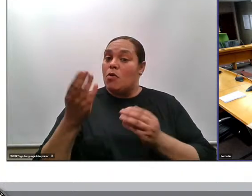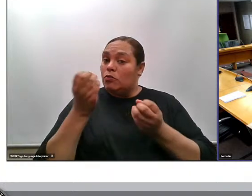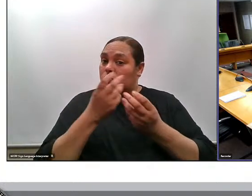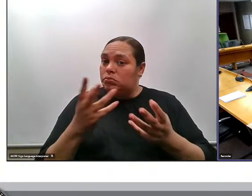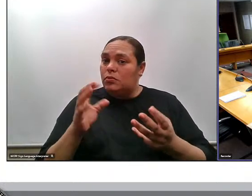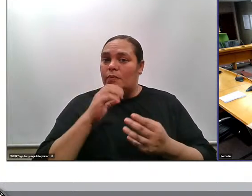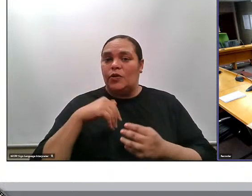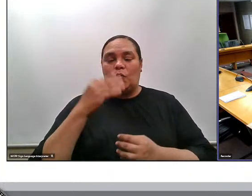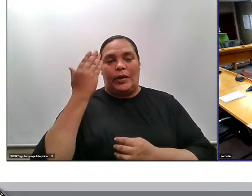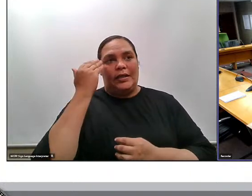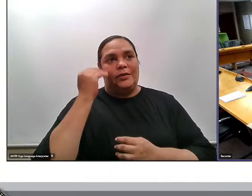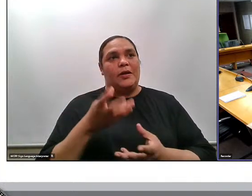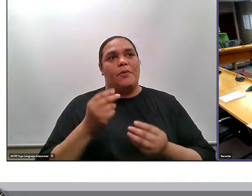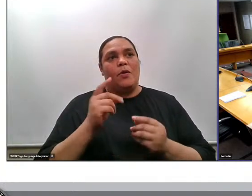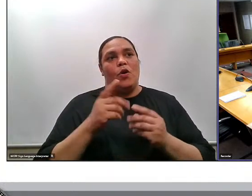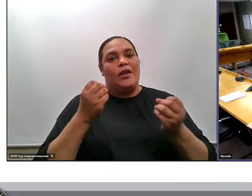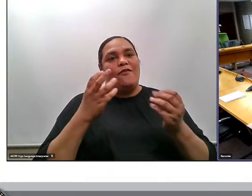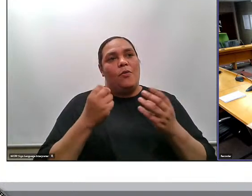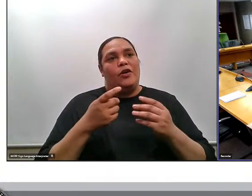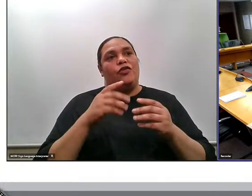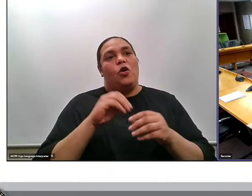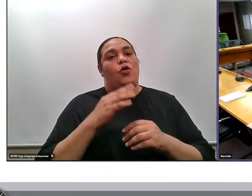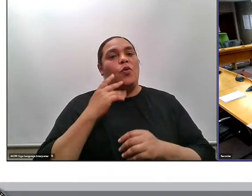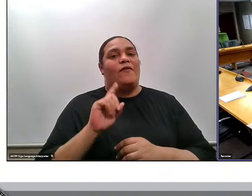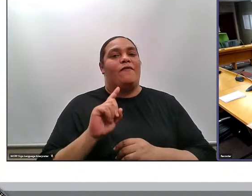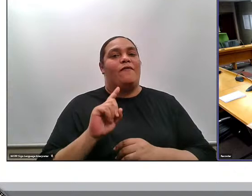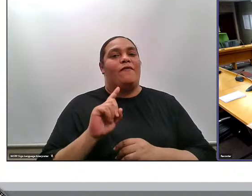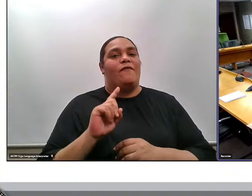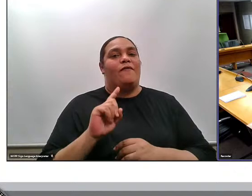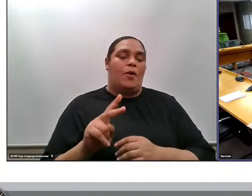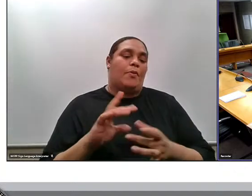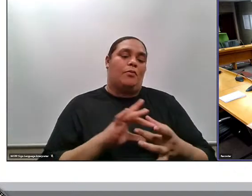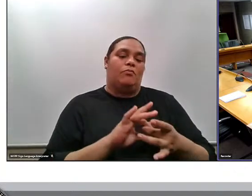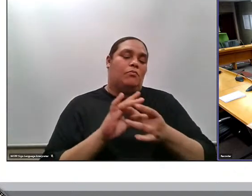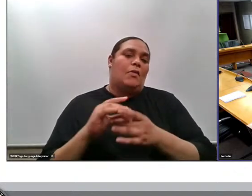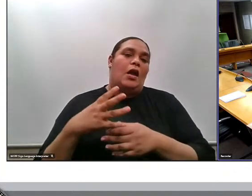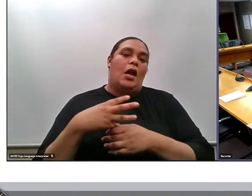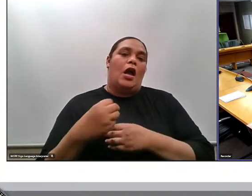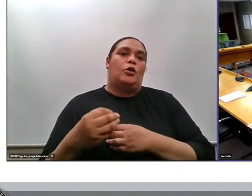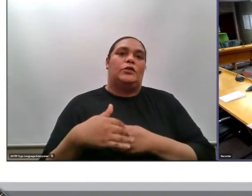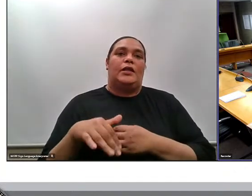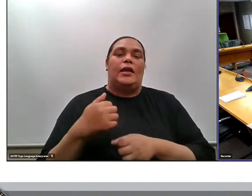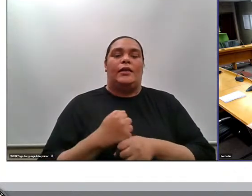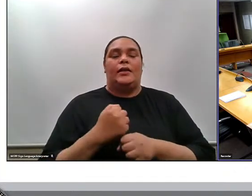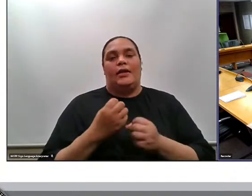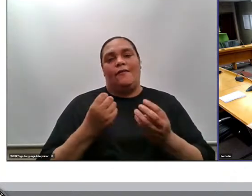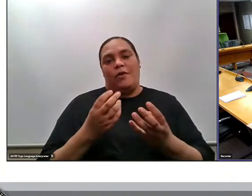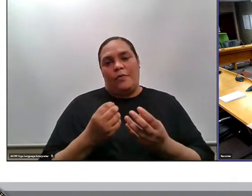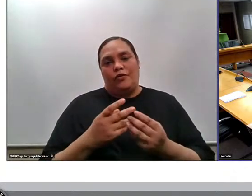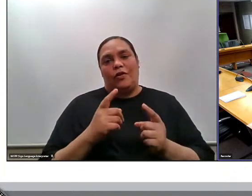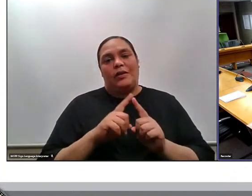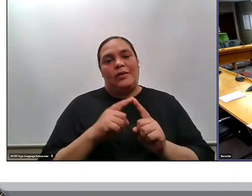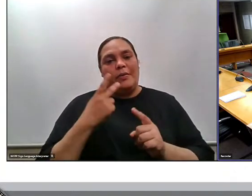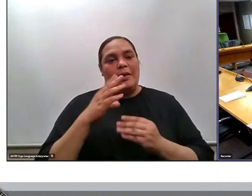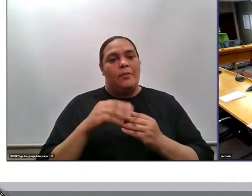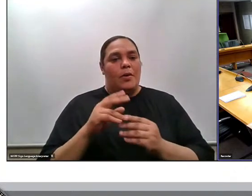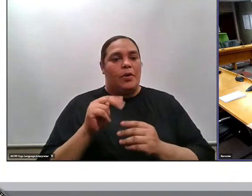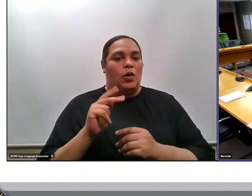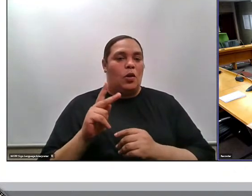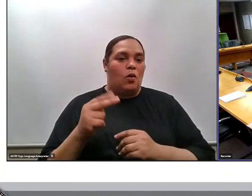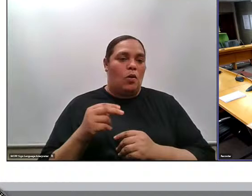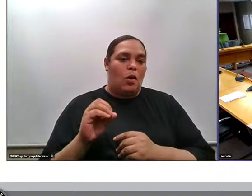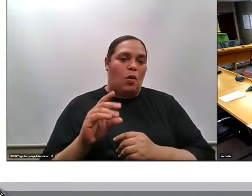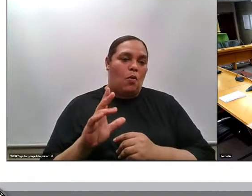we are expected to receive information on the 1st of November relating to outstanding information. I see Member Nkontlo's hand.